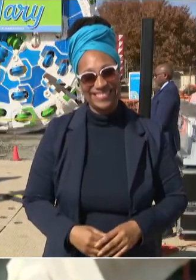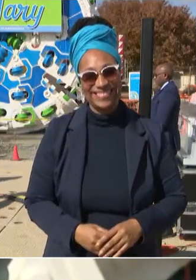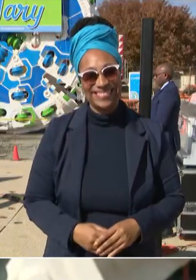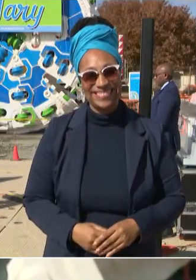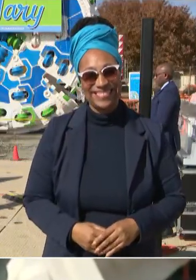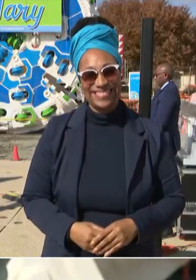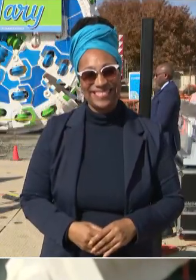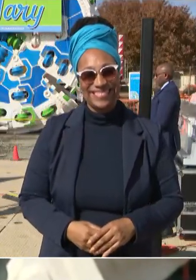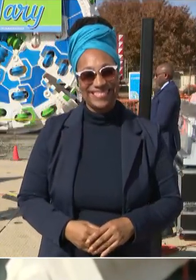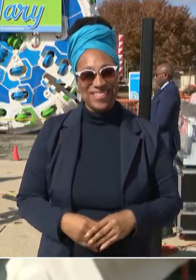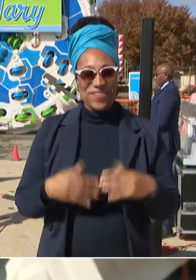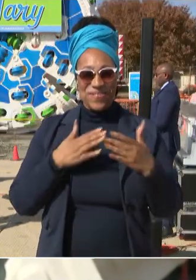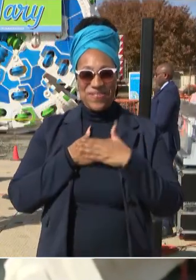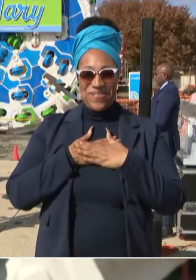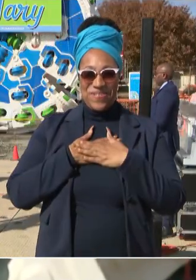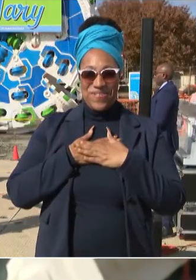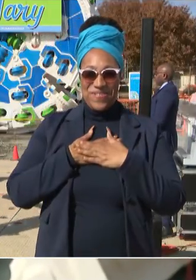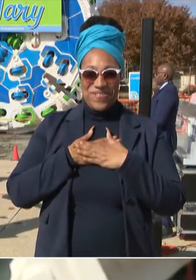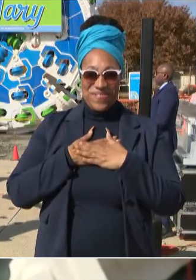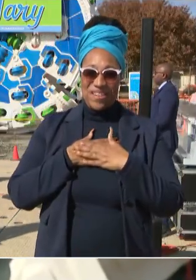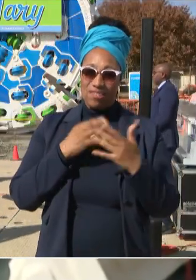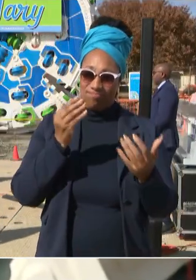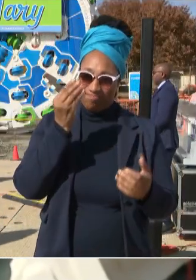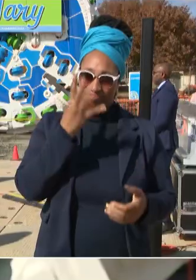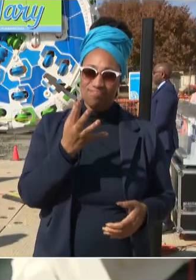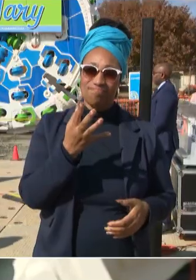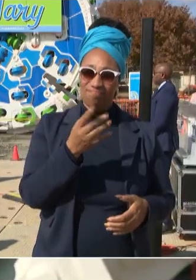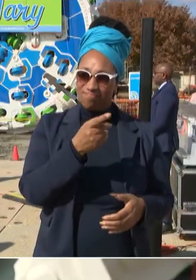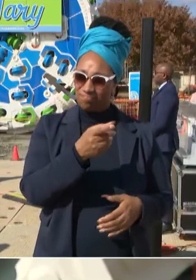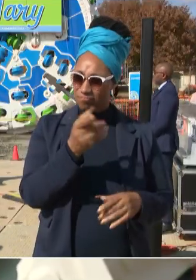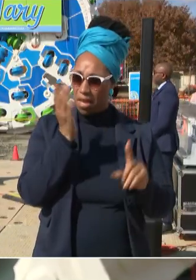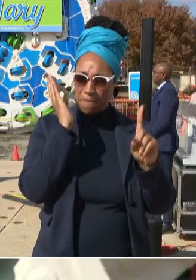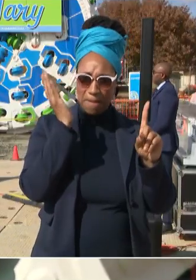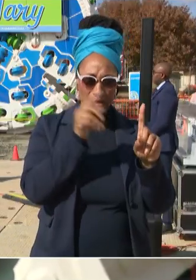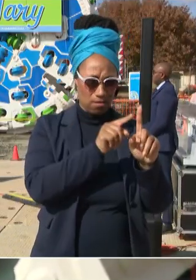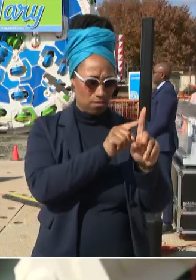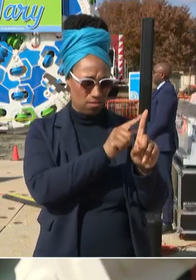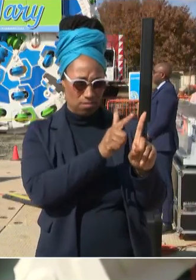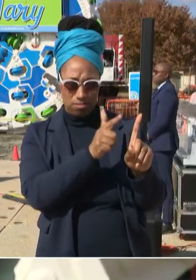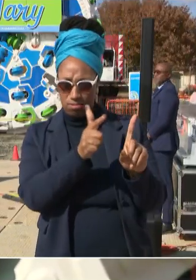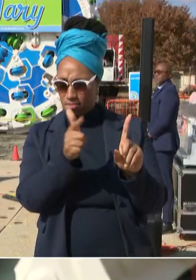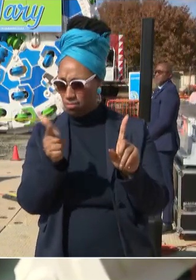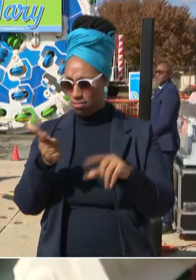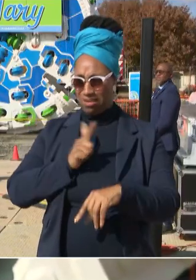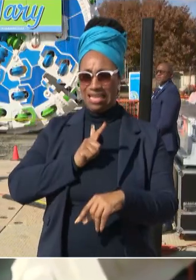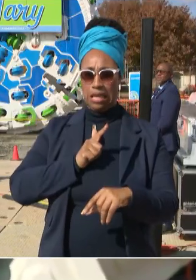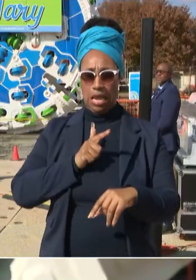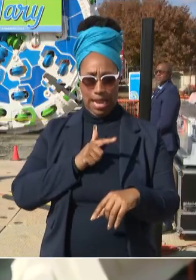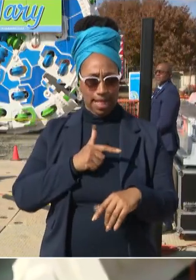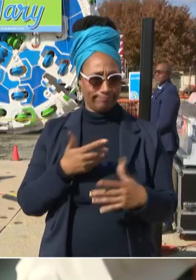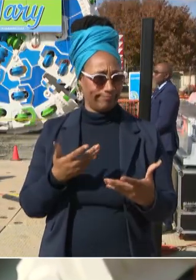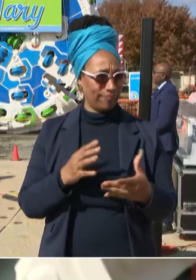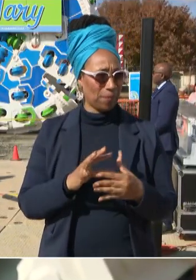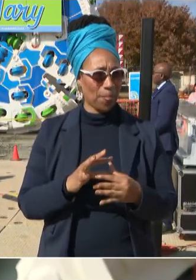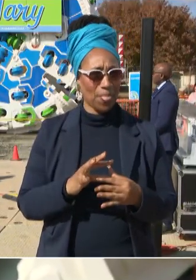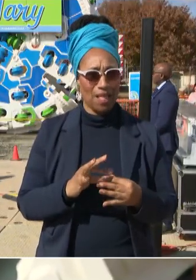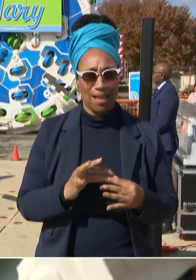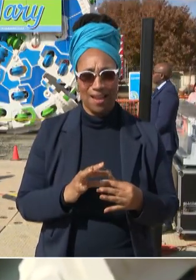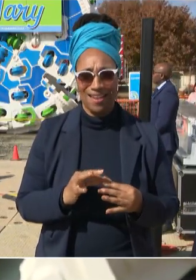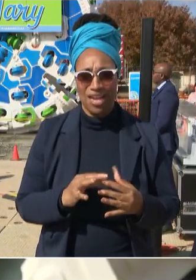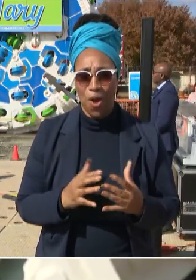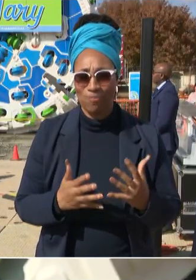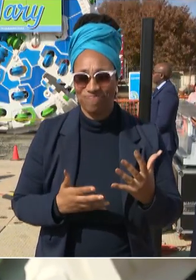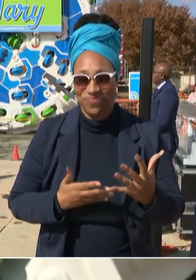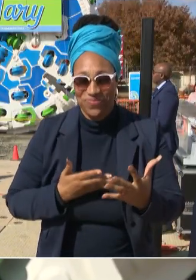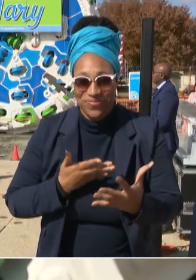It's always hard to come after these great speakers. So I will try my best. So we are